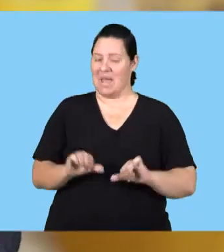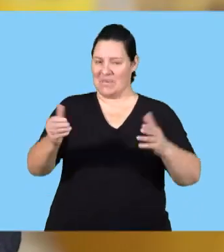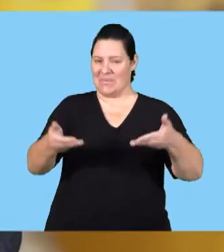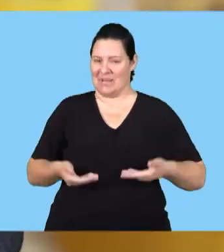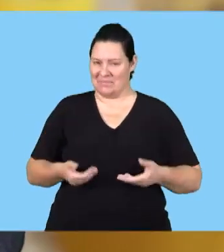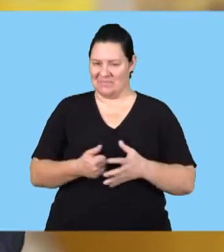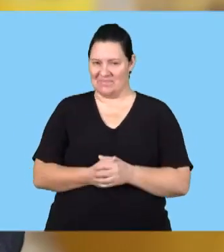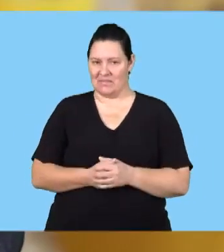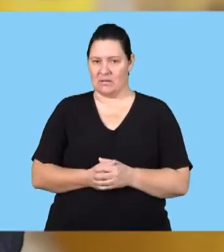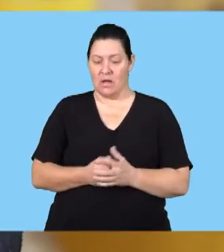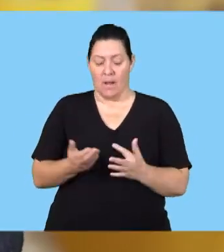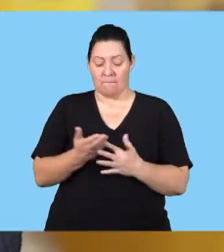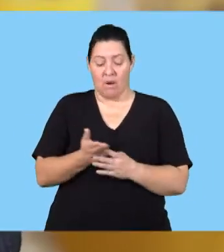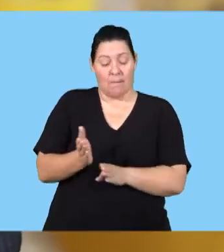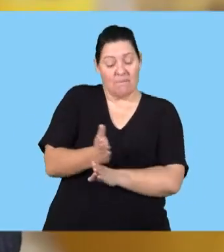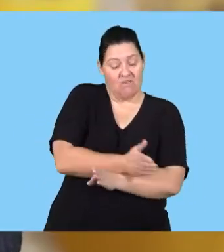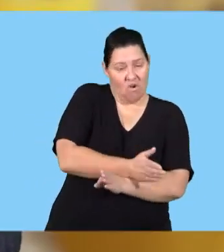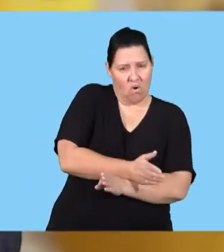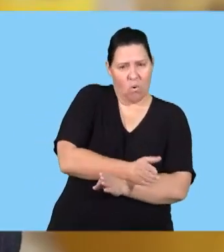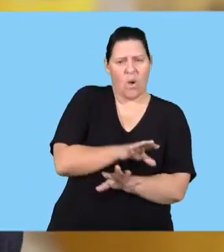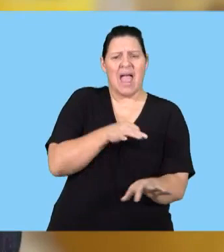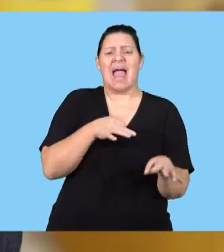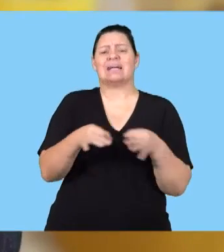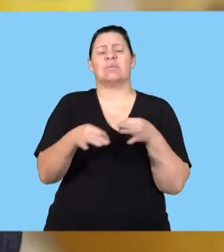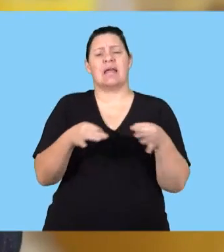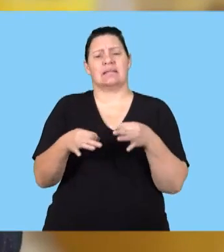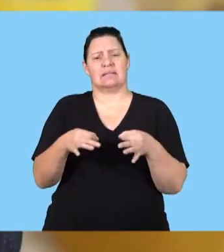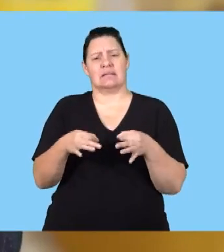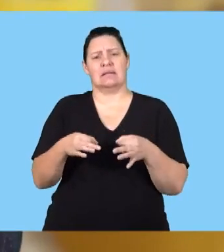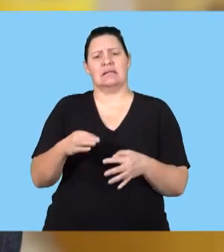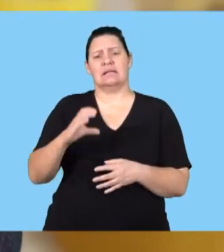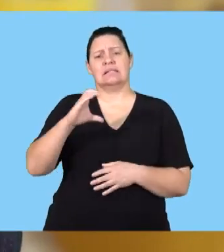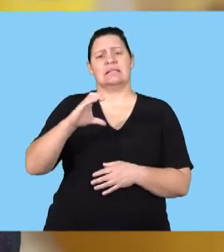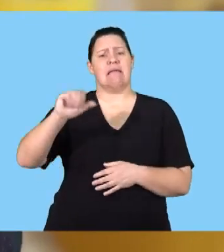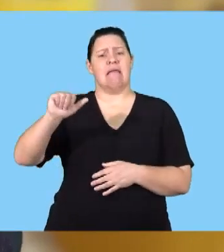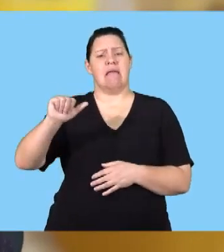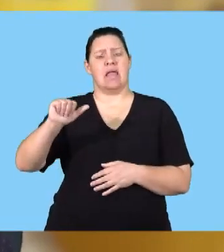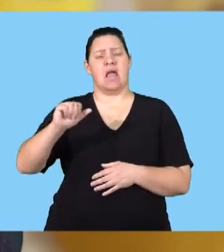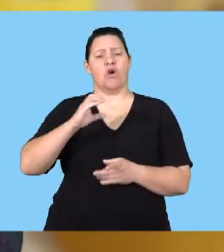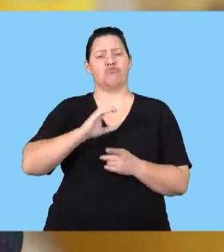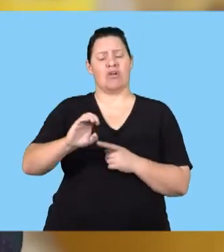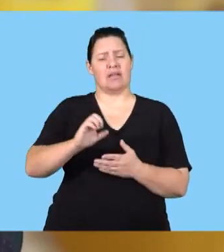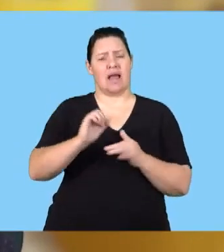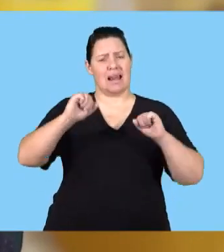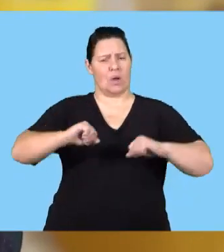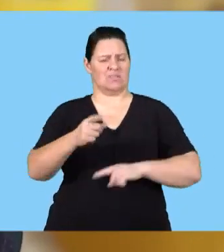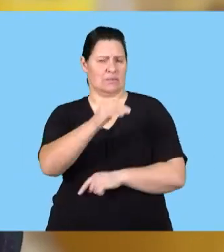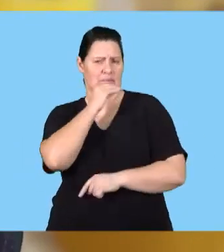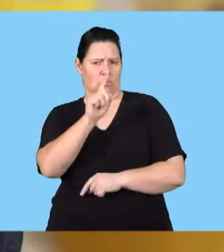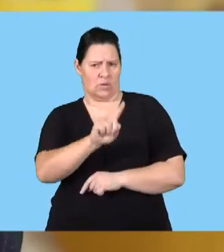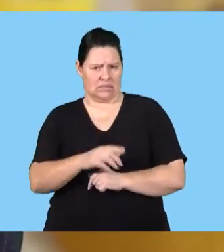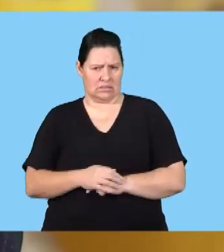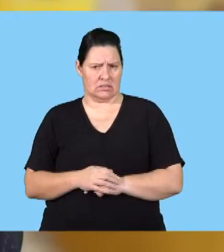Welcome back, dear learners. Before the short break, we defined what are creditors' allowances, and we also